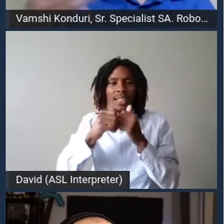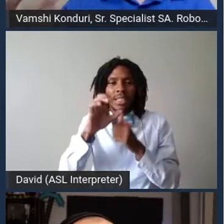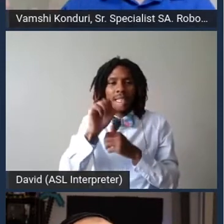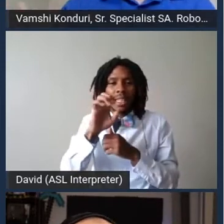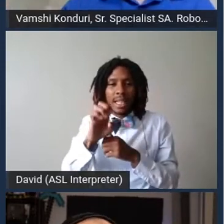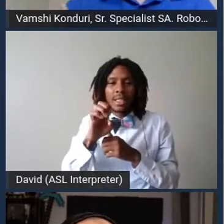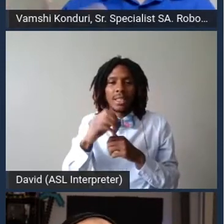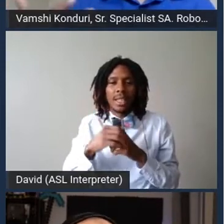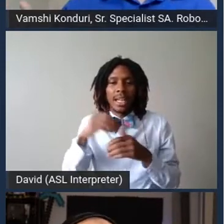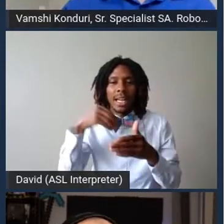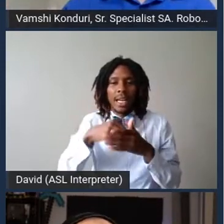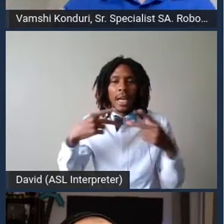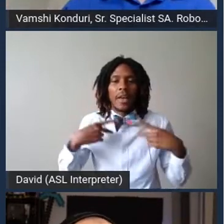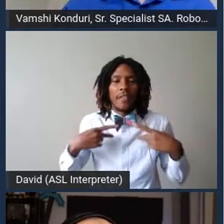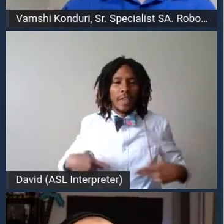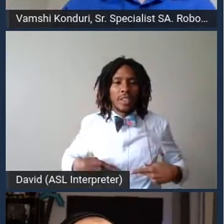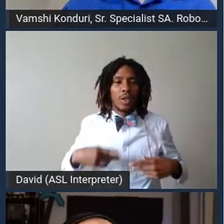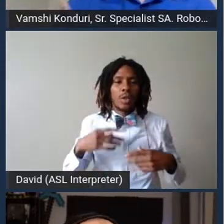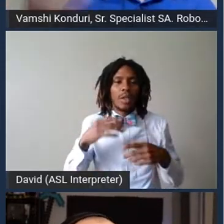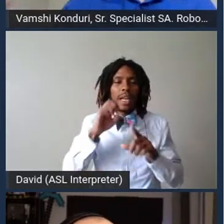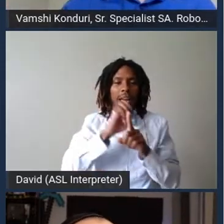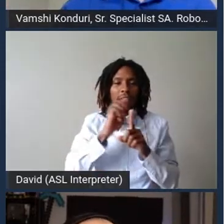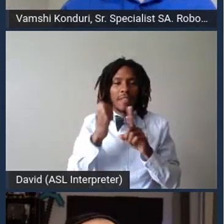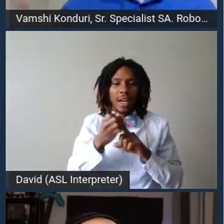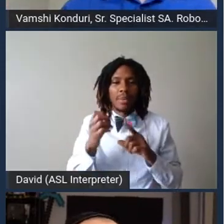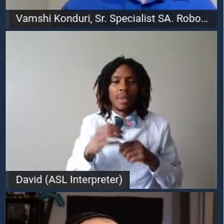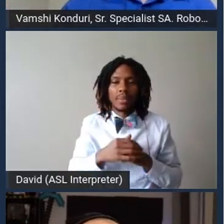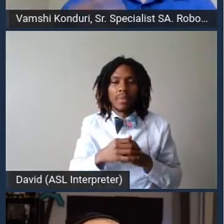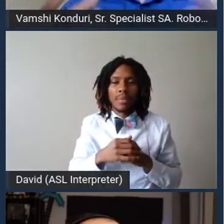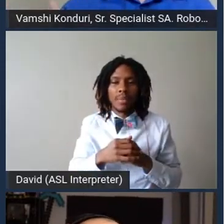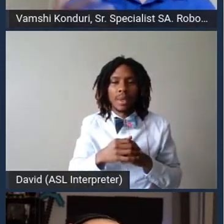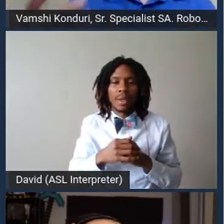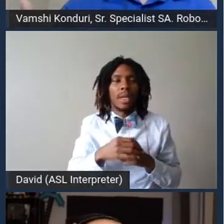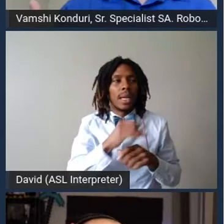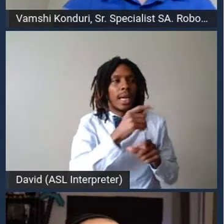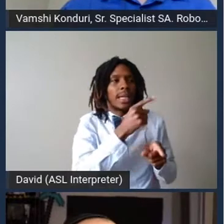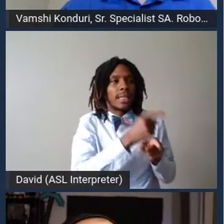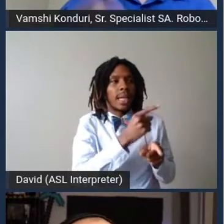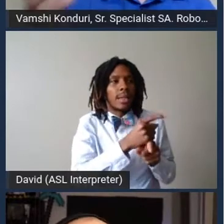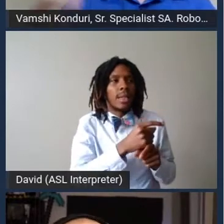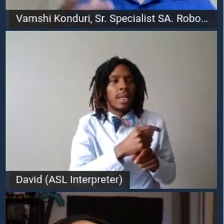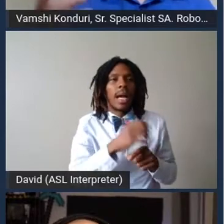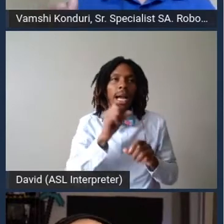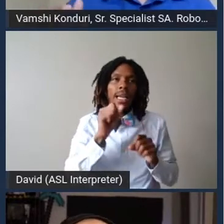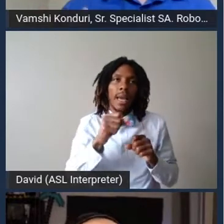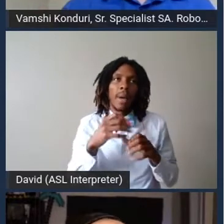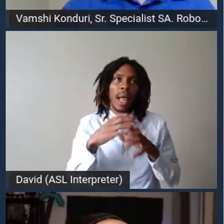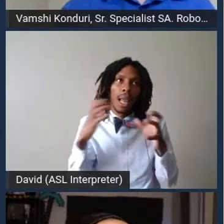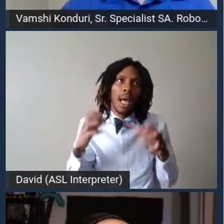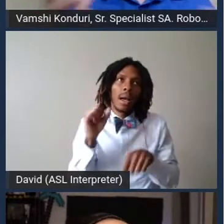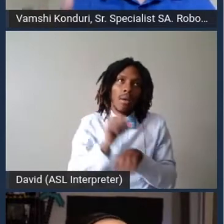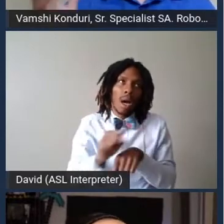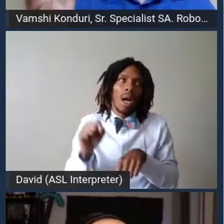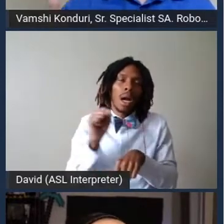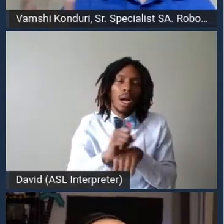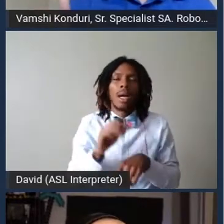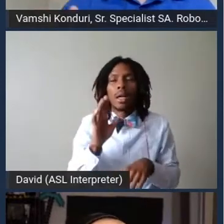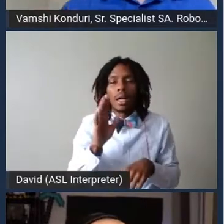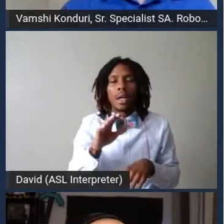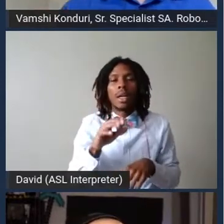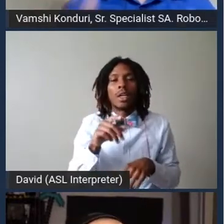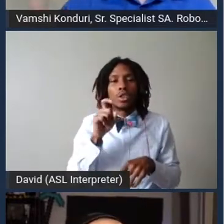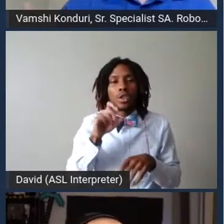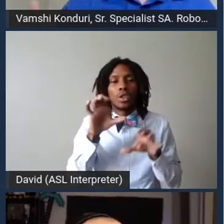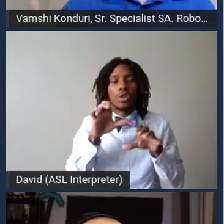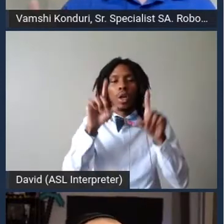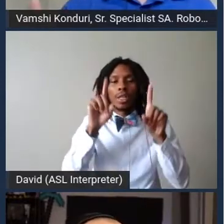a physical environment. Exactly. It can be cumbersome. Of course, as I've mentioned, you definitely should do that